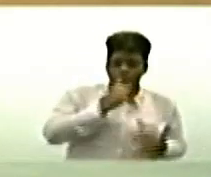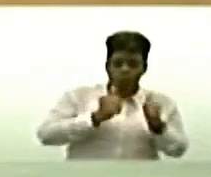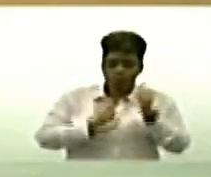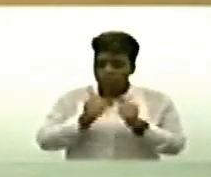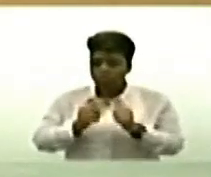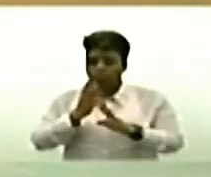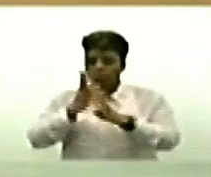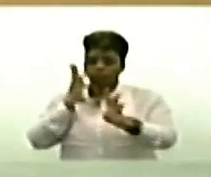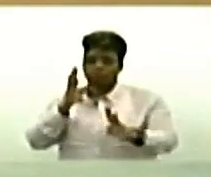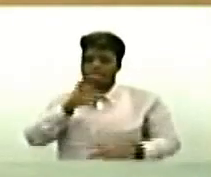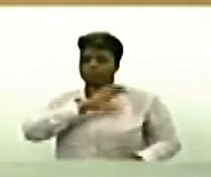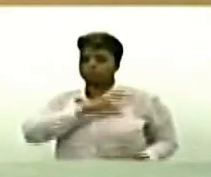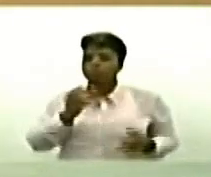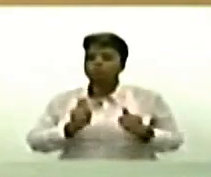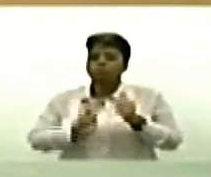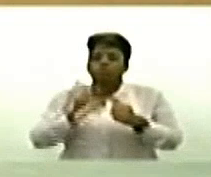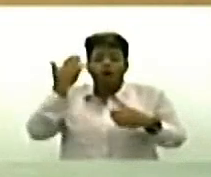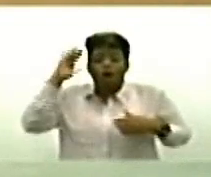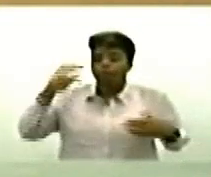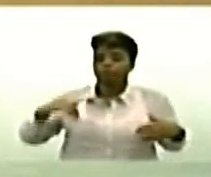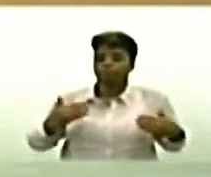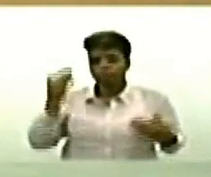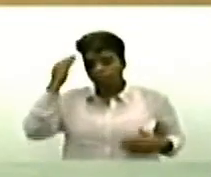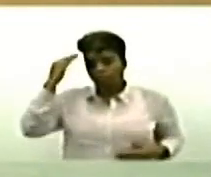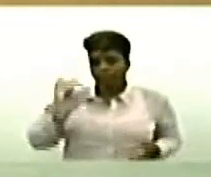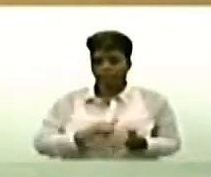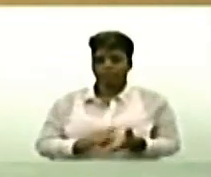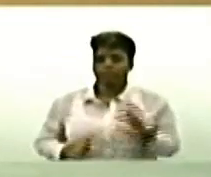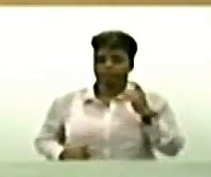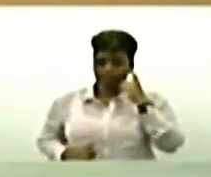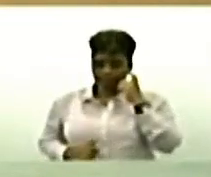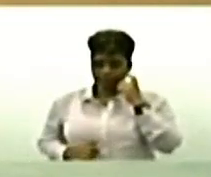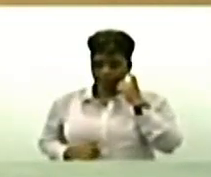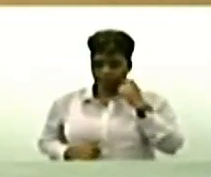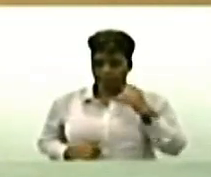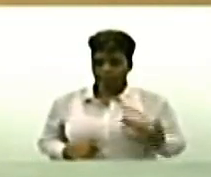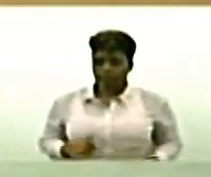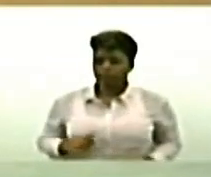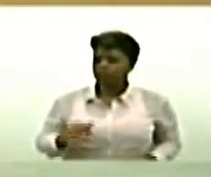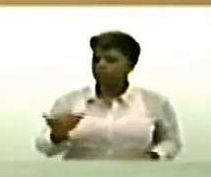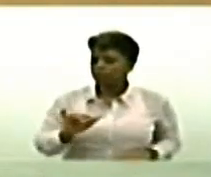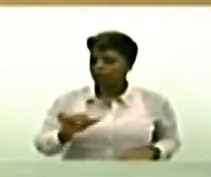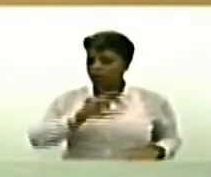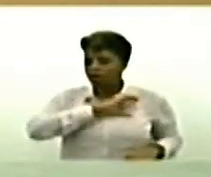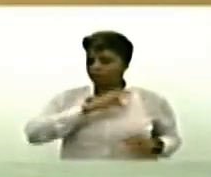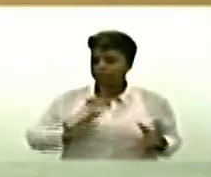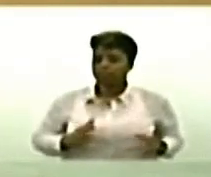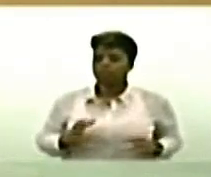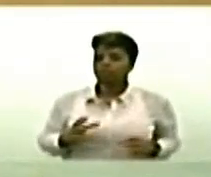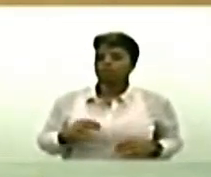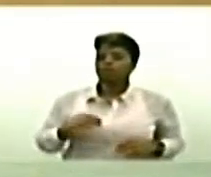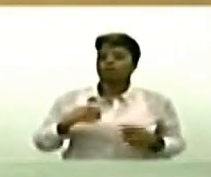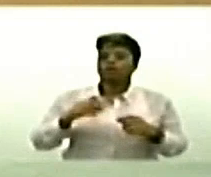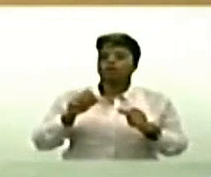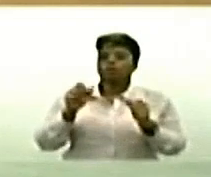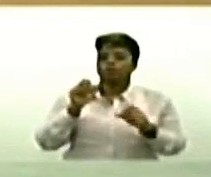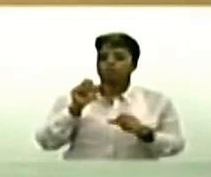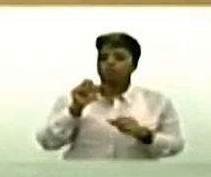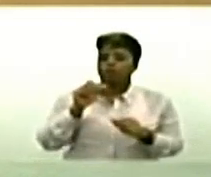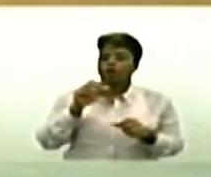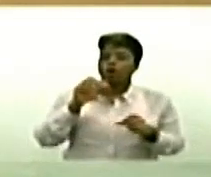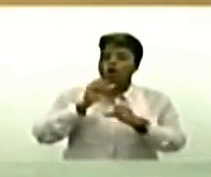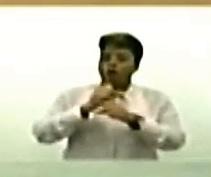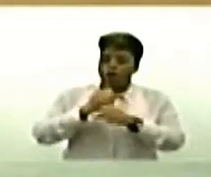reflection to that of them doing most of the duties as a traffic, as an officer attached to the traffic department. So how do you make